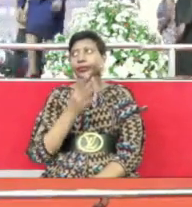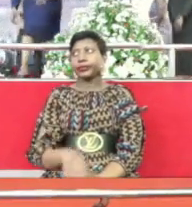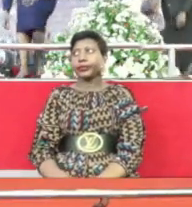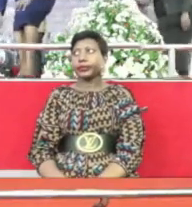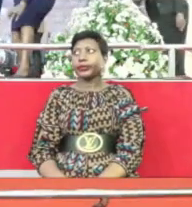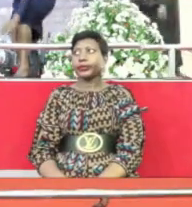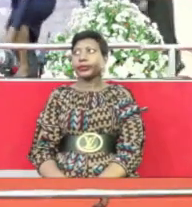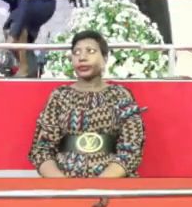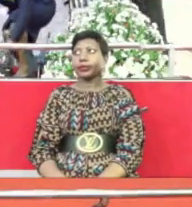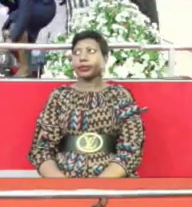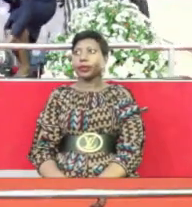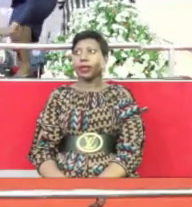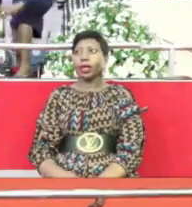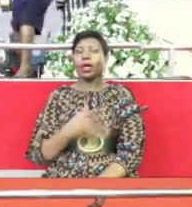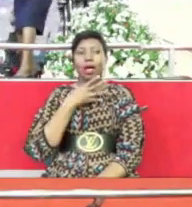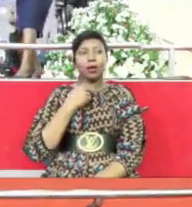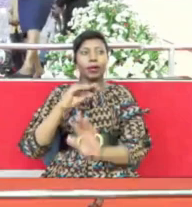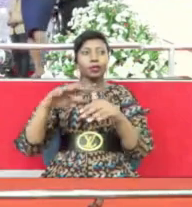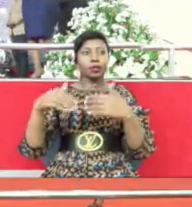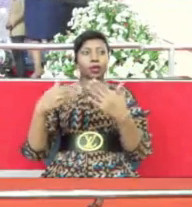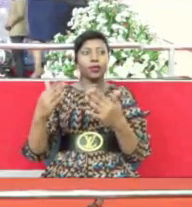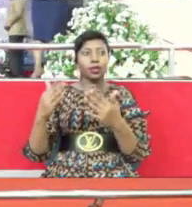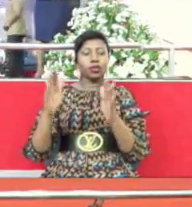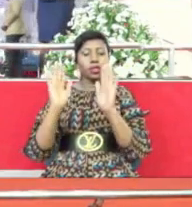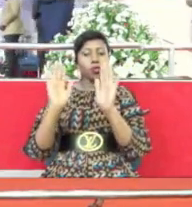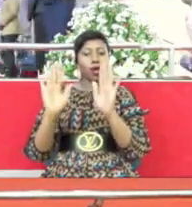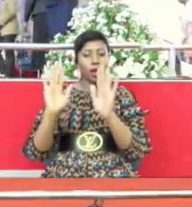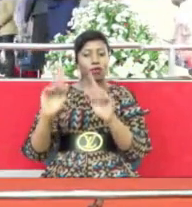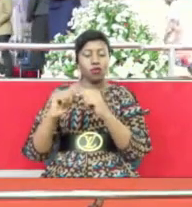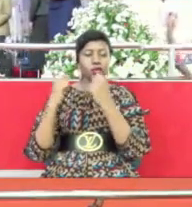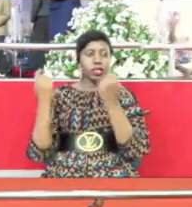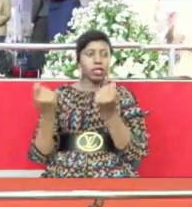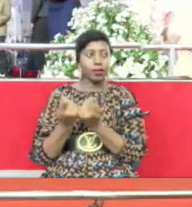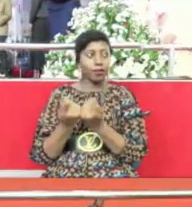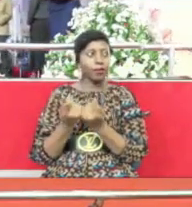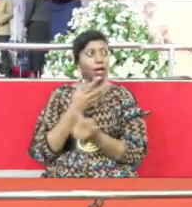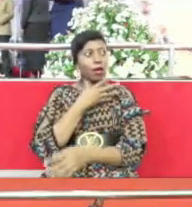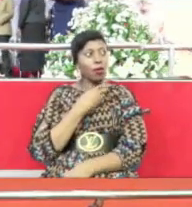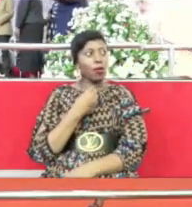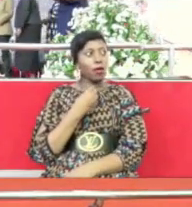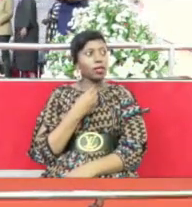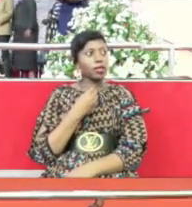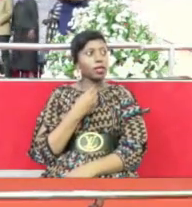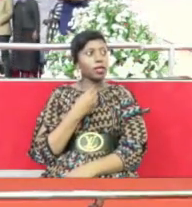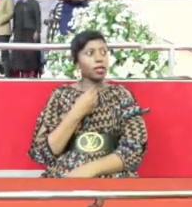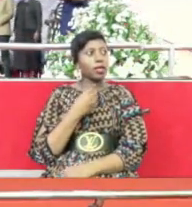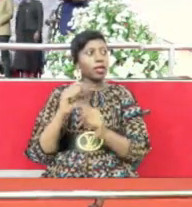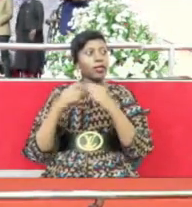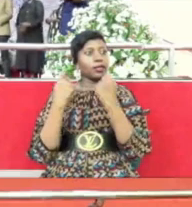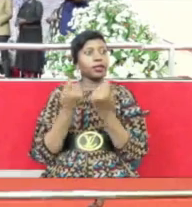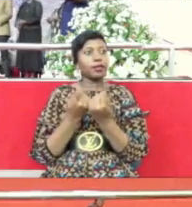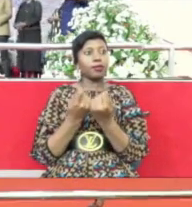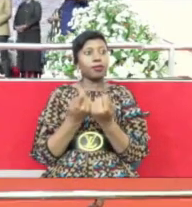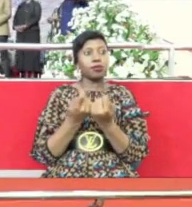want to release it among this wonderful team. Nataka kuachilia kwa hii kikundi. And I want them to come to you. Na ningependa waje kwenu. If you are